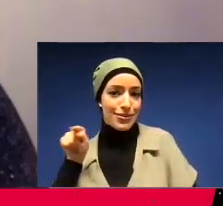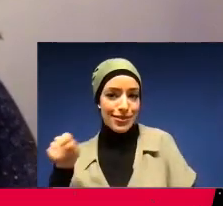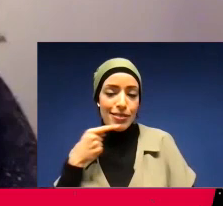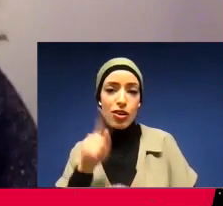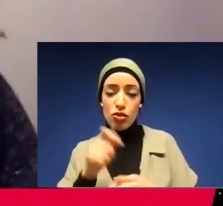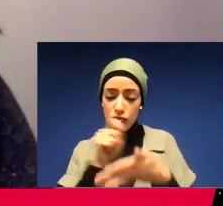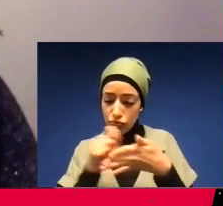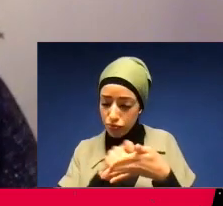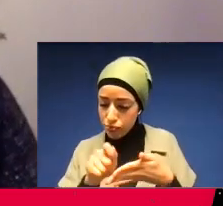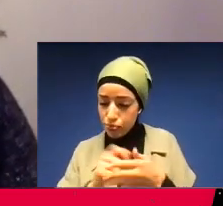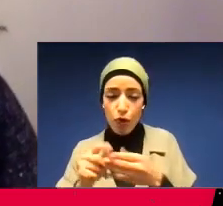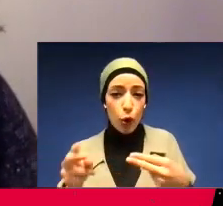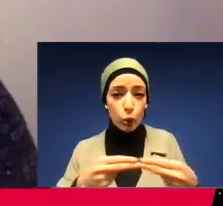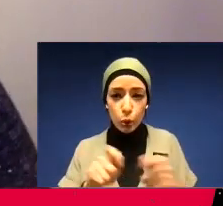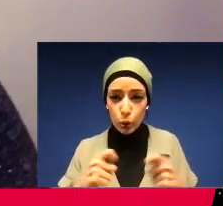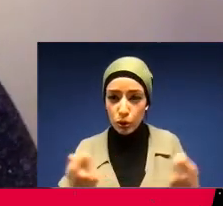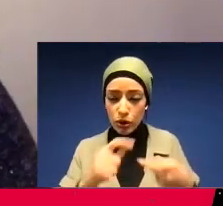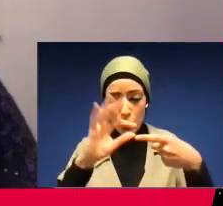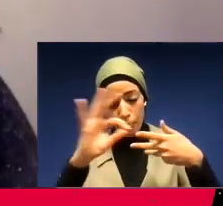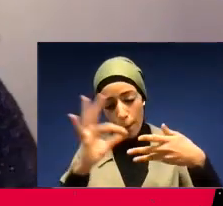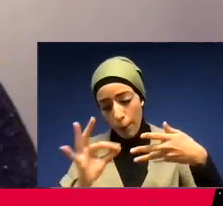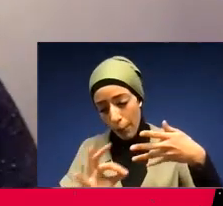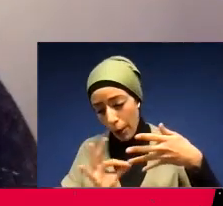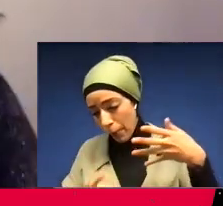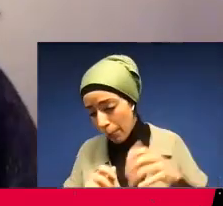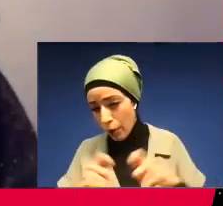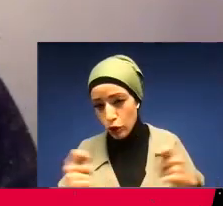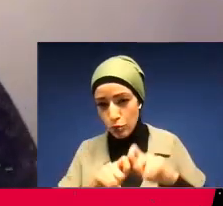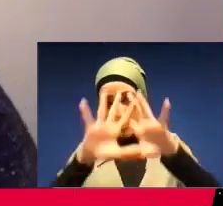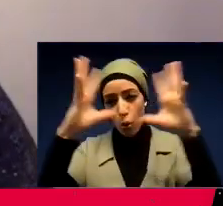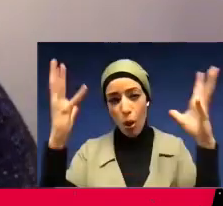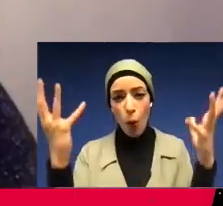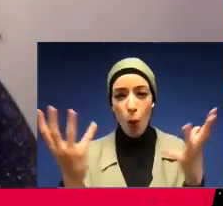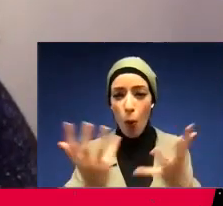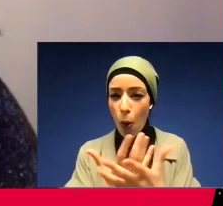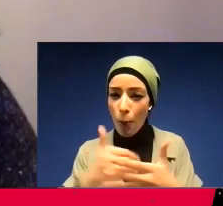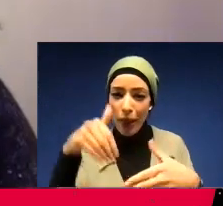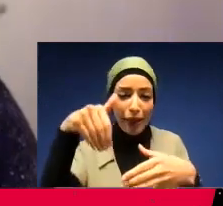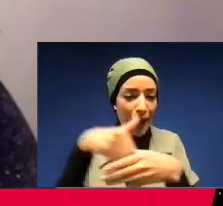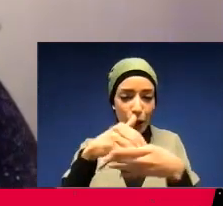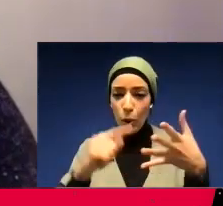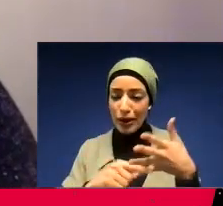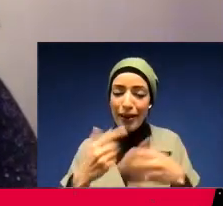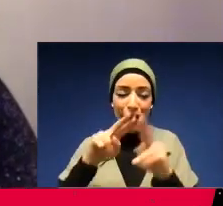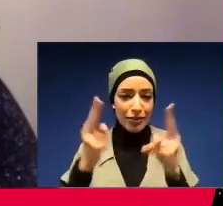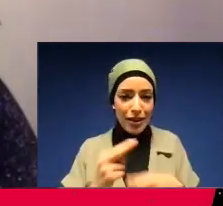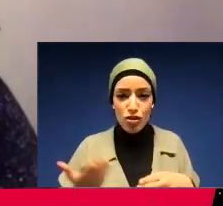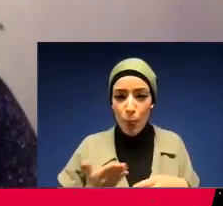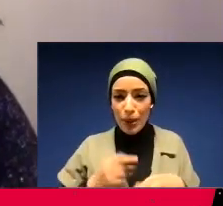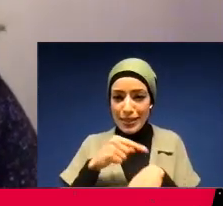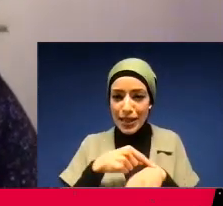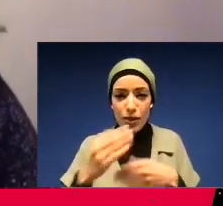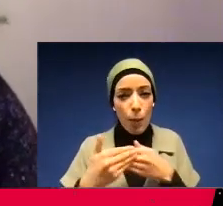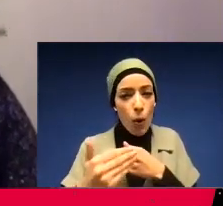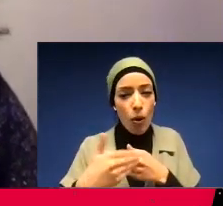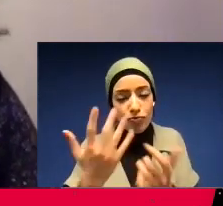Jazeera English, Huffington Post, Middle East Monitor, Mondo Vase, International Business Times, and more. So you